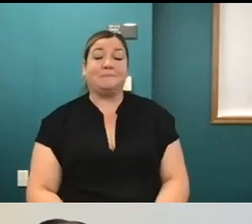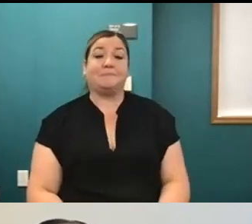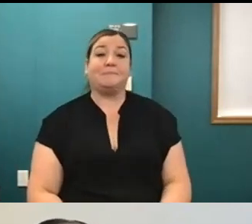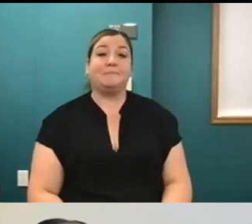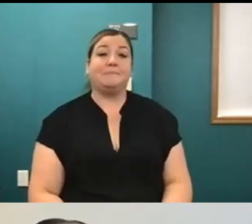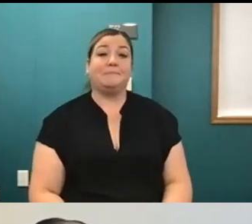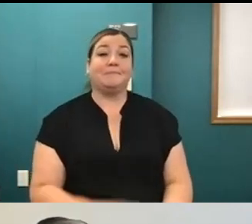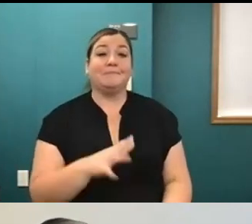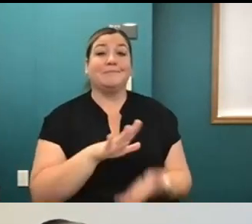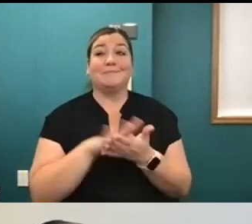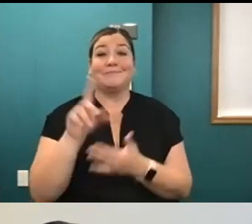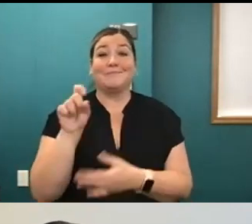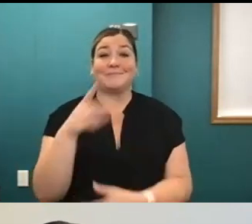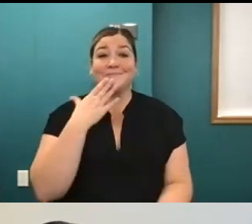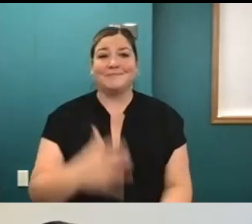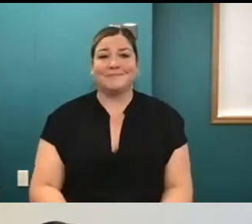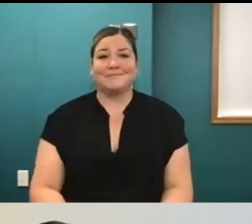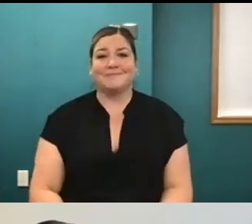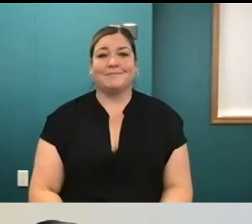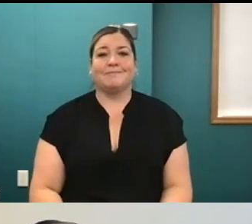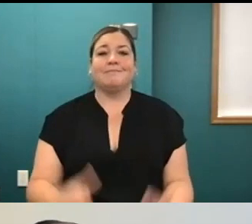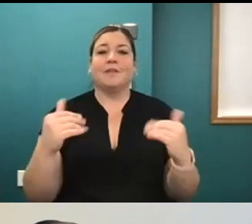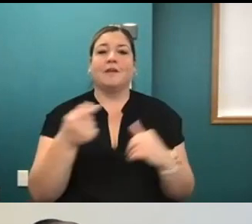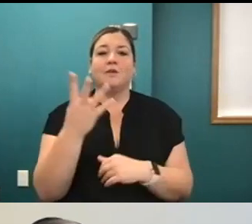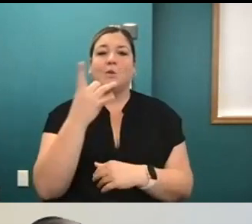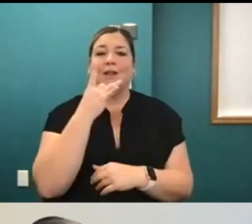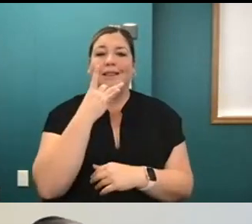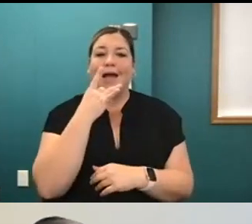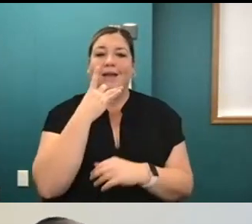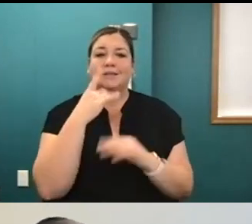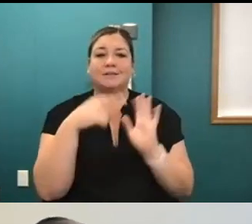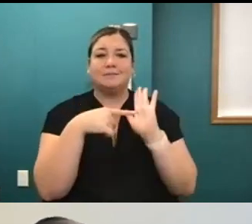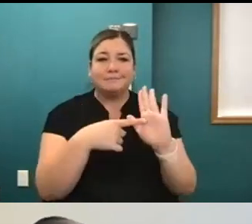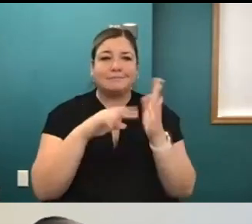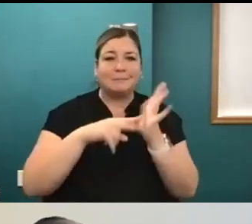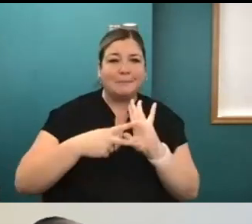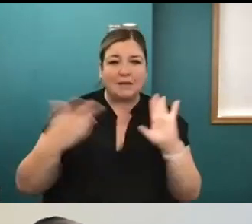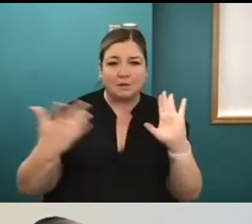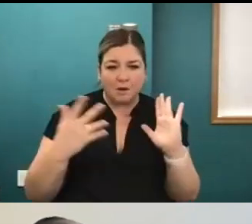Good questions. Here's a few light pattern indicators. The